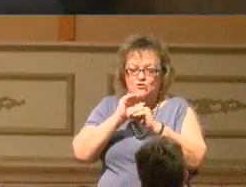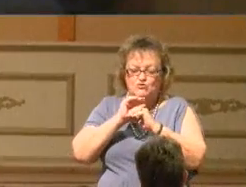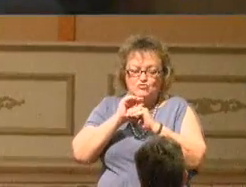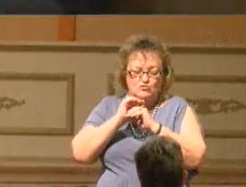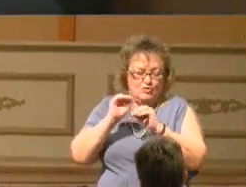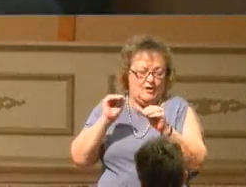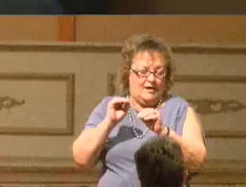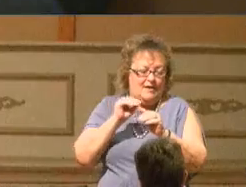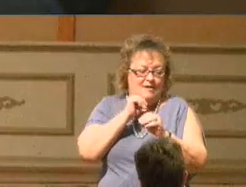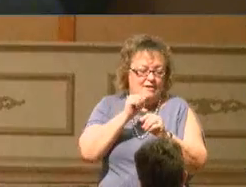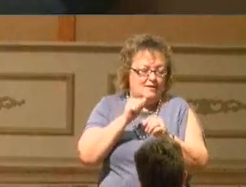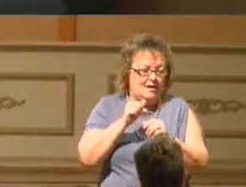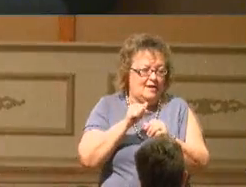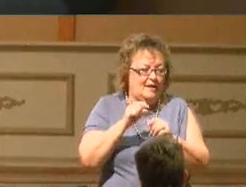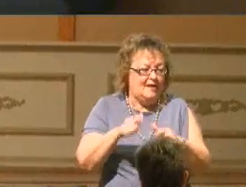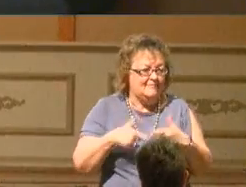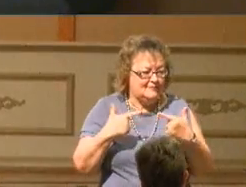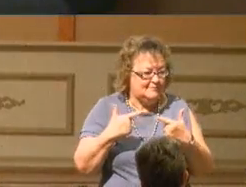words. It's simple.